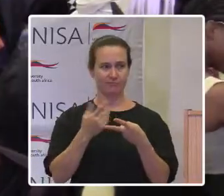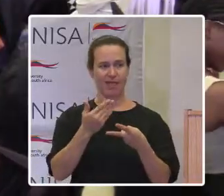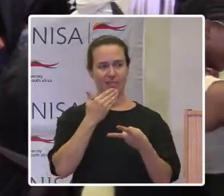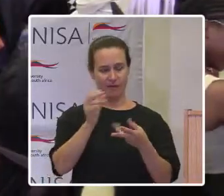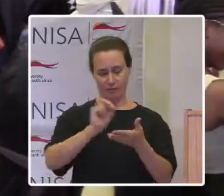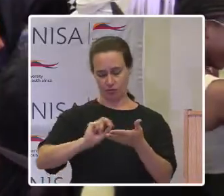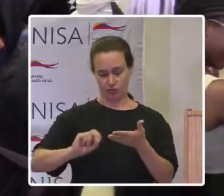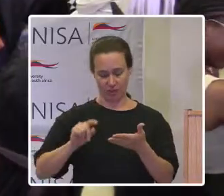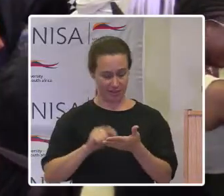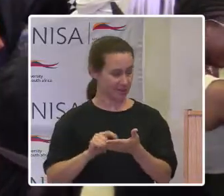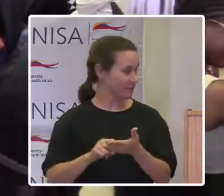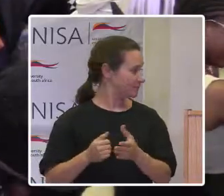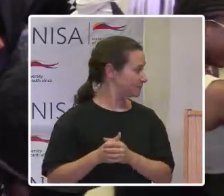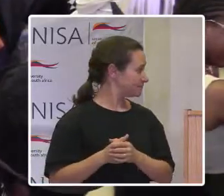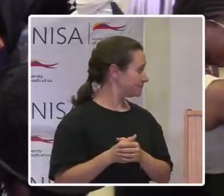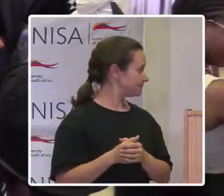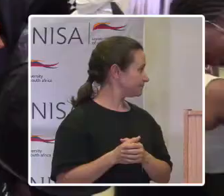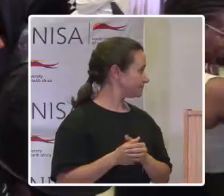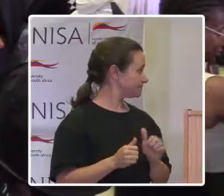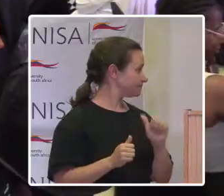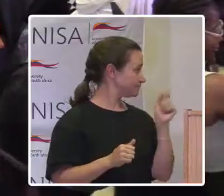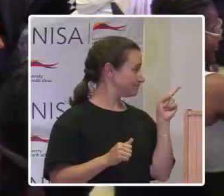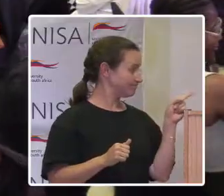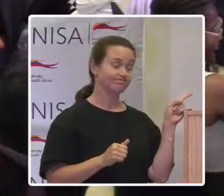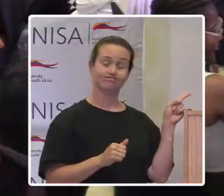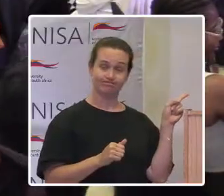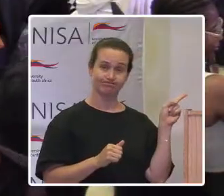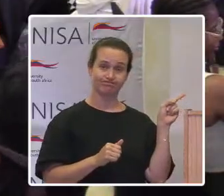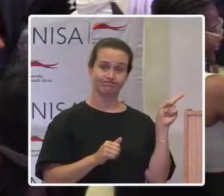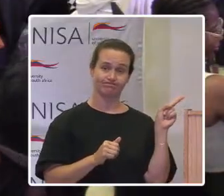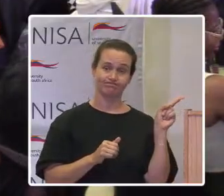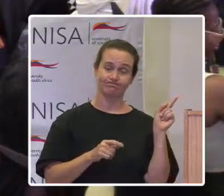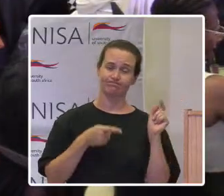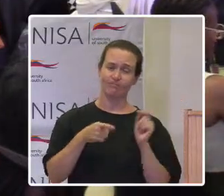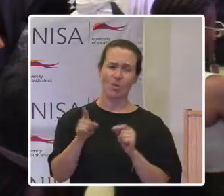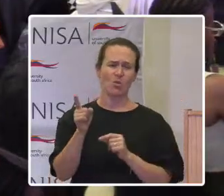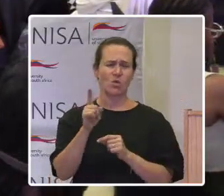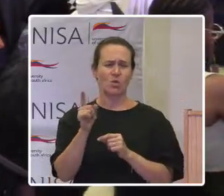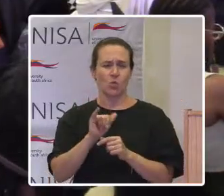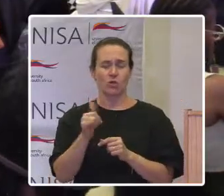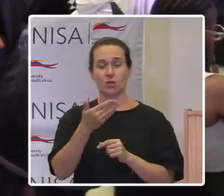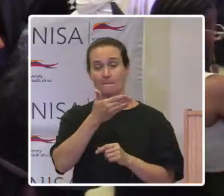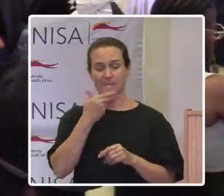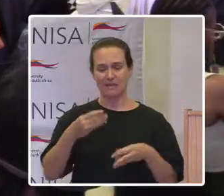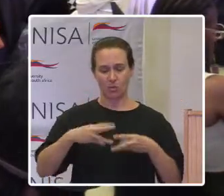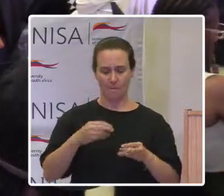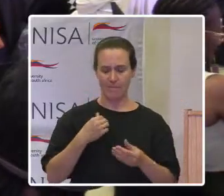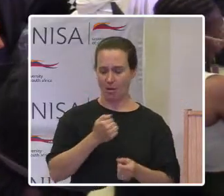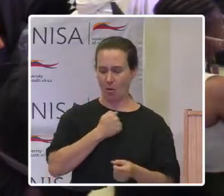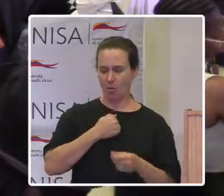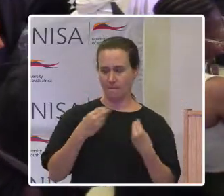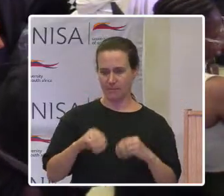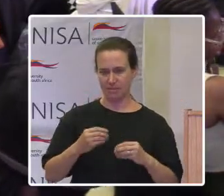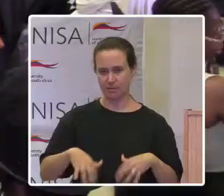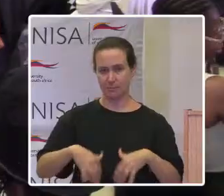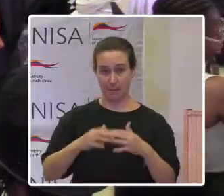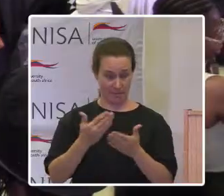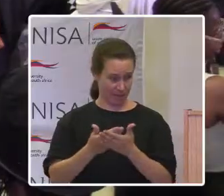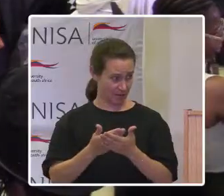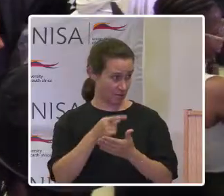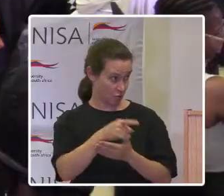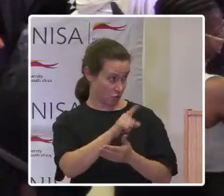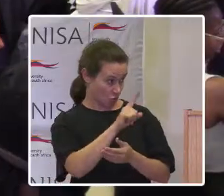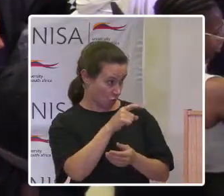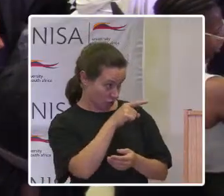down. Seth, your question is, what is the best way to start your own business? Is that the one?